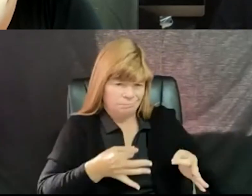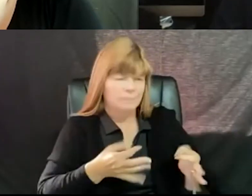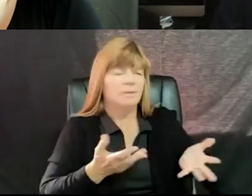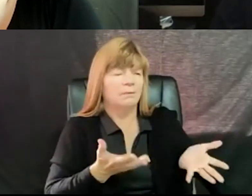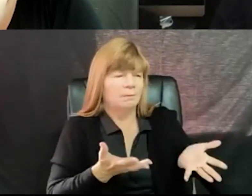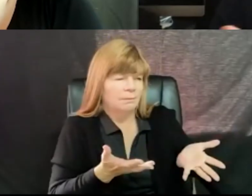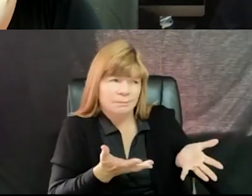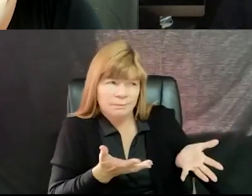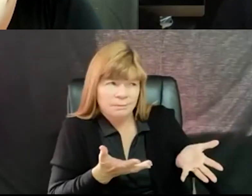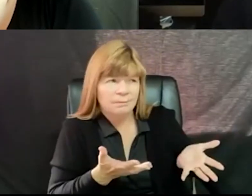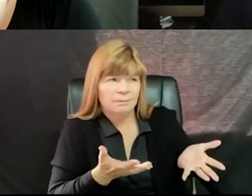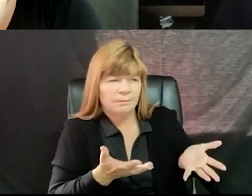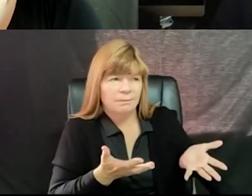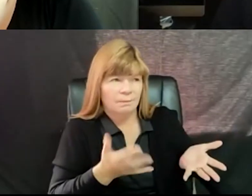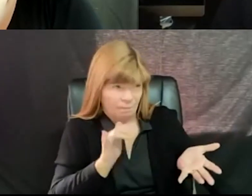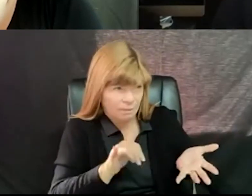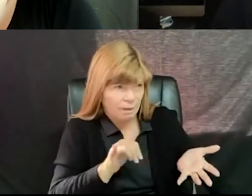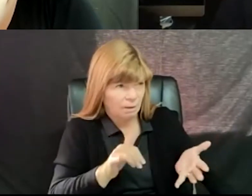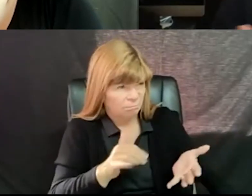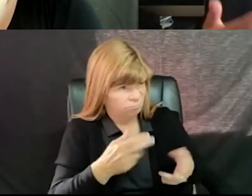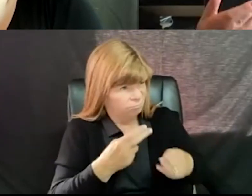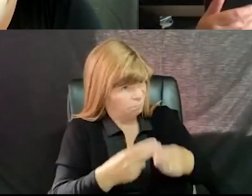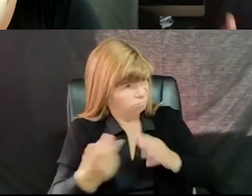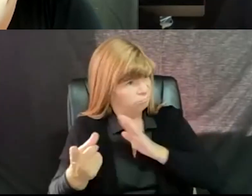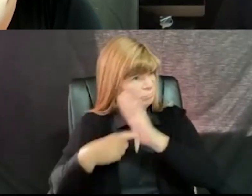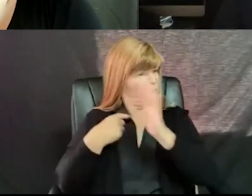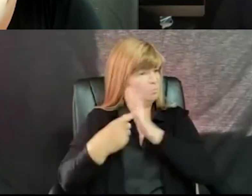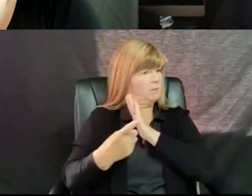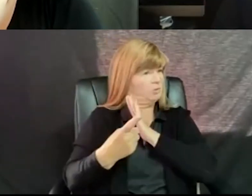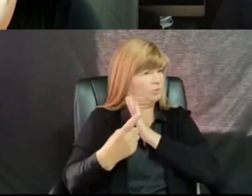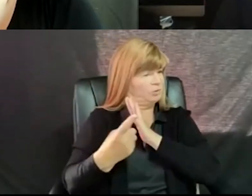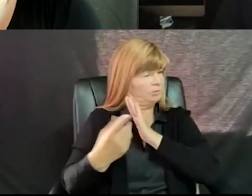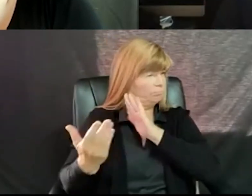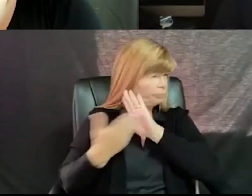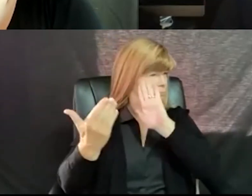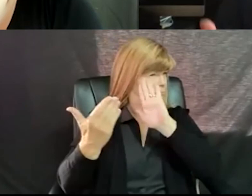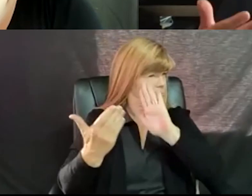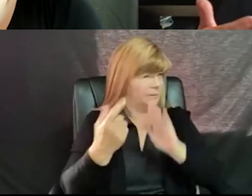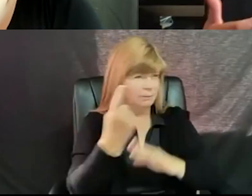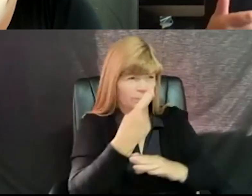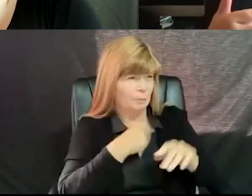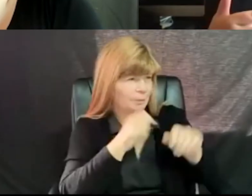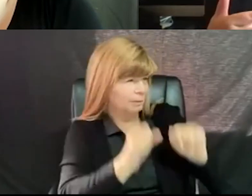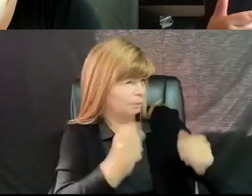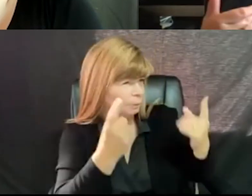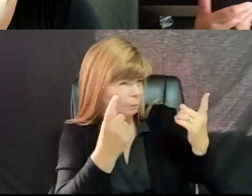say, was I discriminated against, or is there something more I can do?